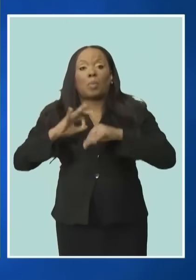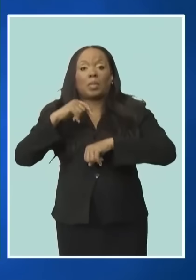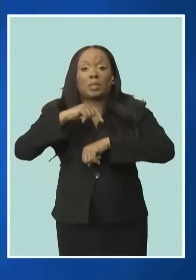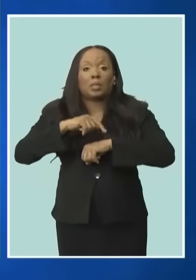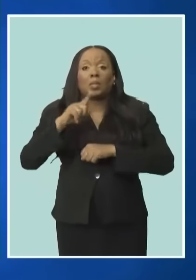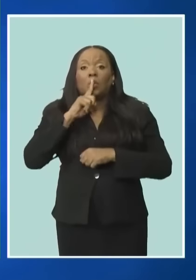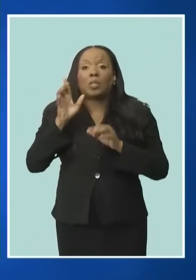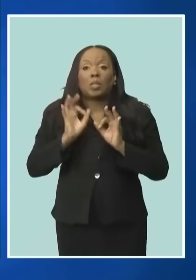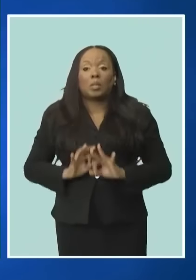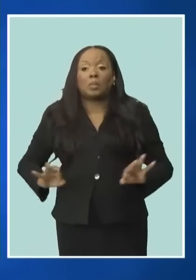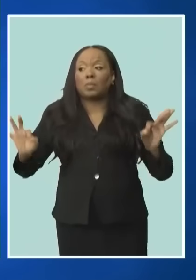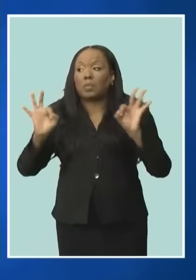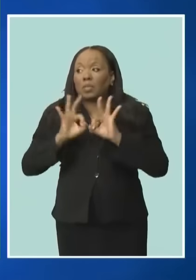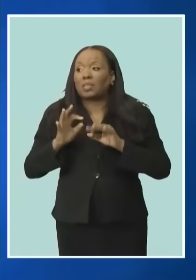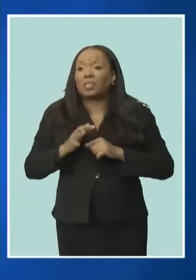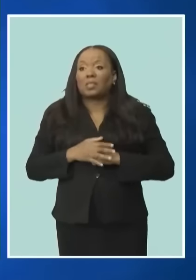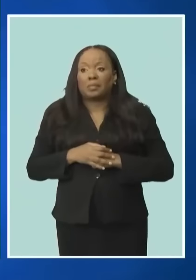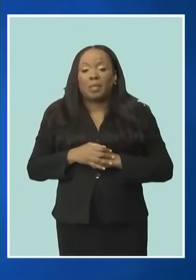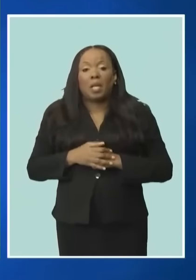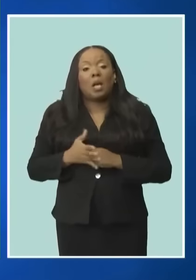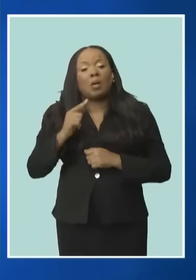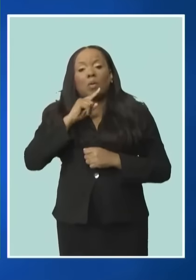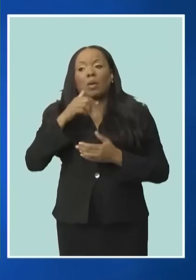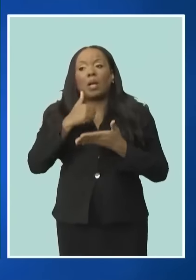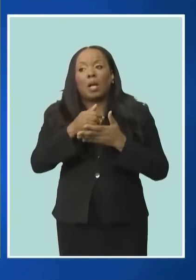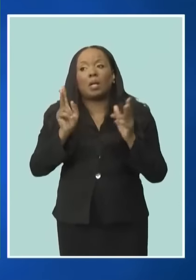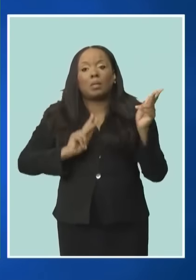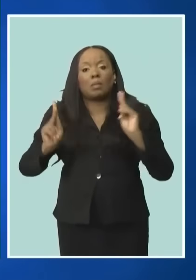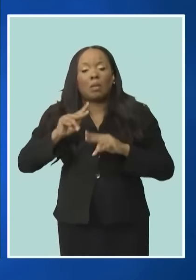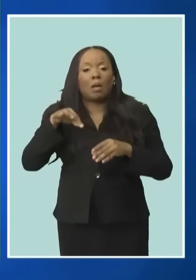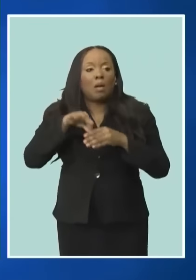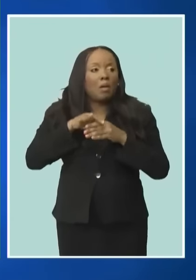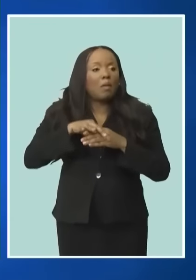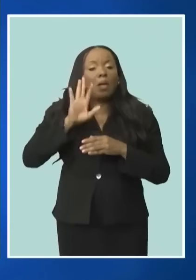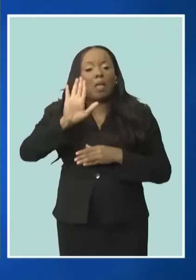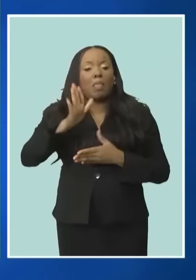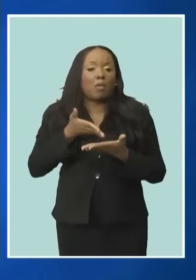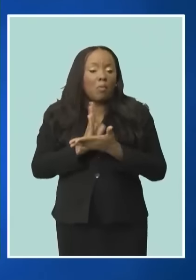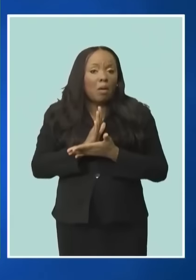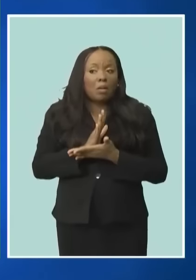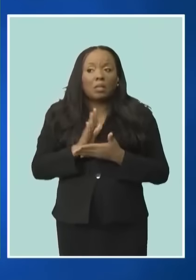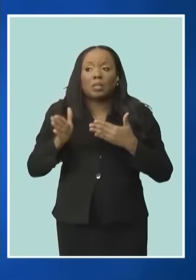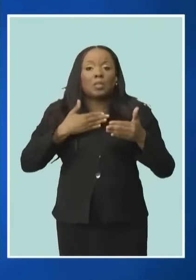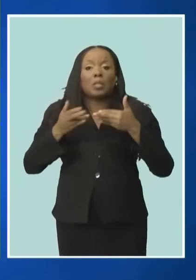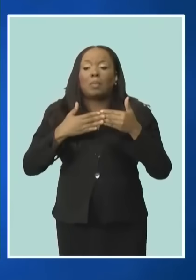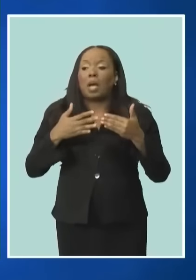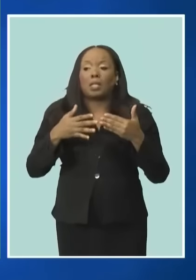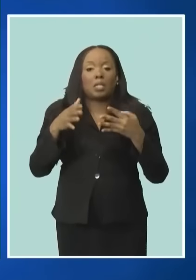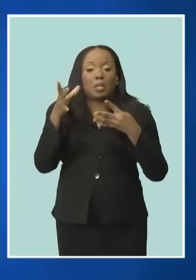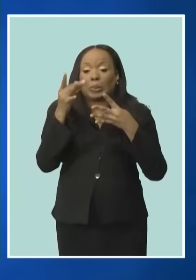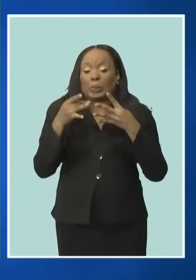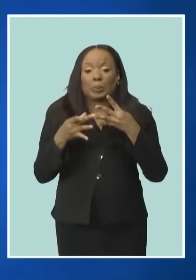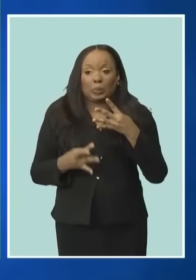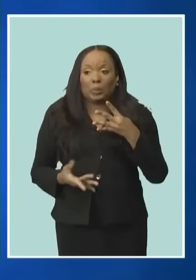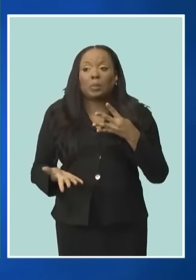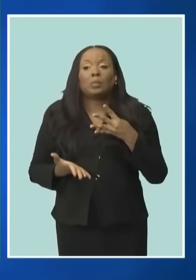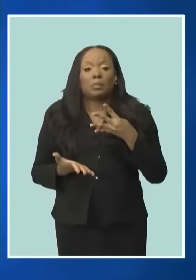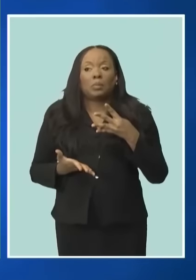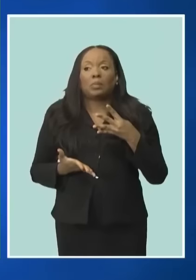very important what we're doing because it's helping them to exercise their democratic right. Regardless of what choices that they make, I think it's our duty